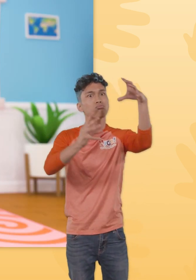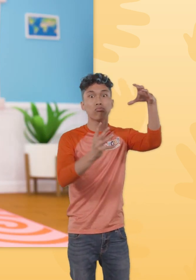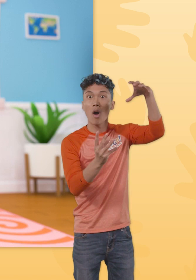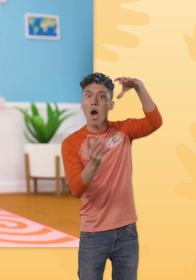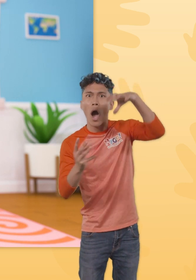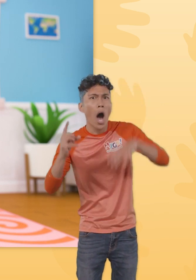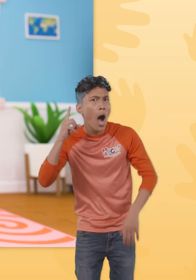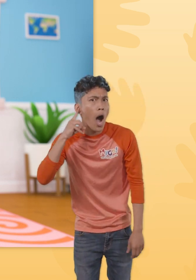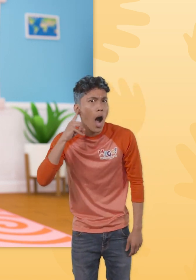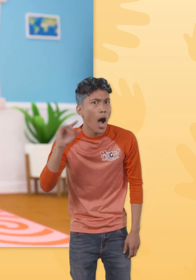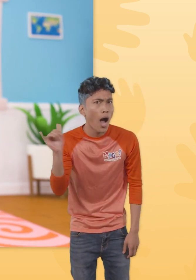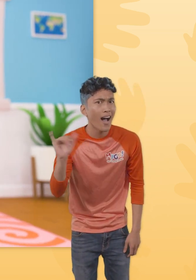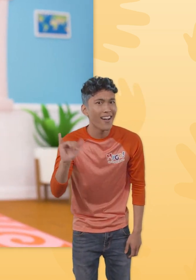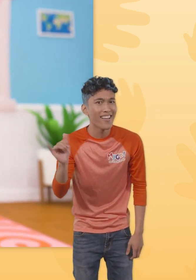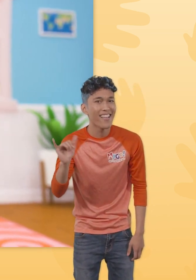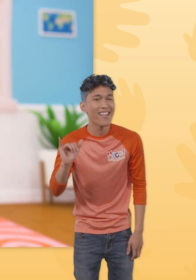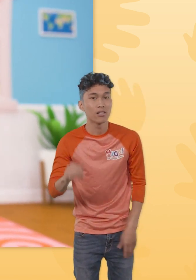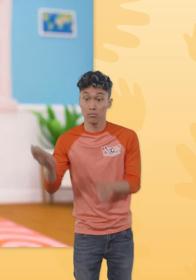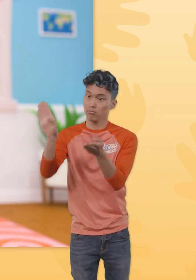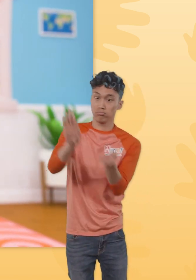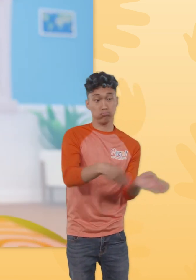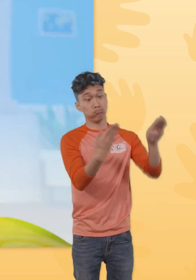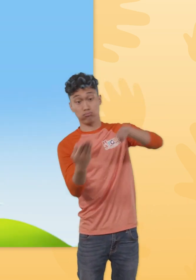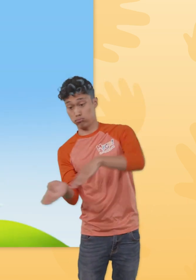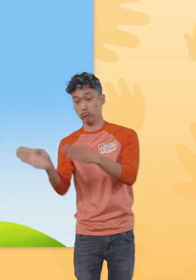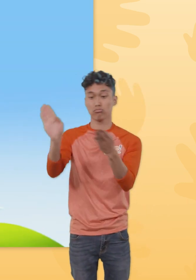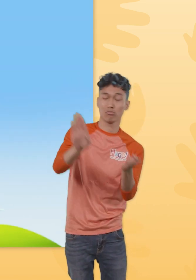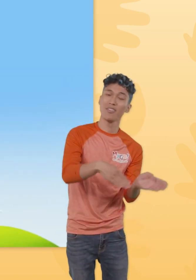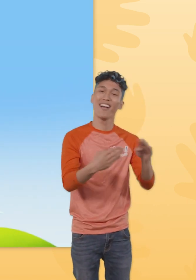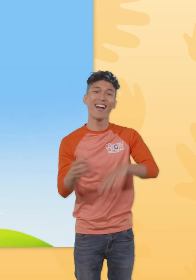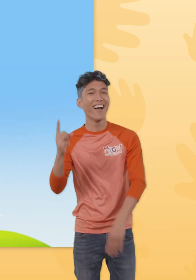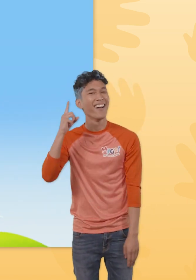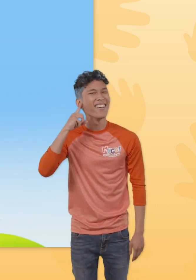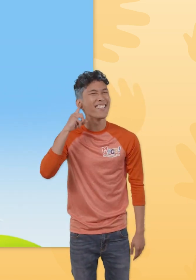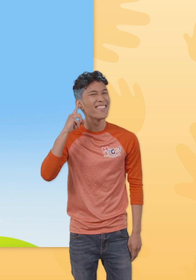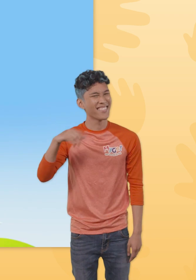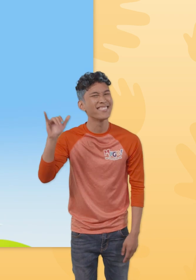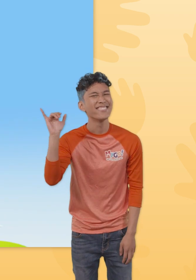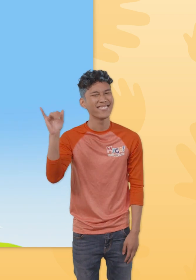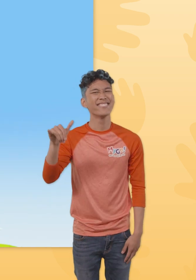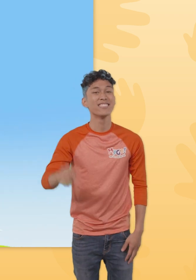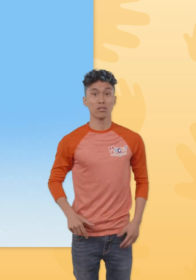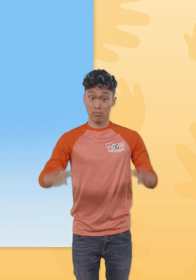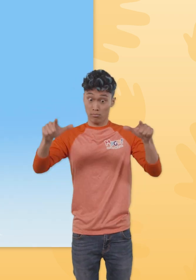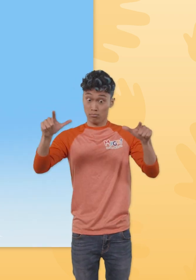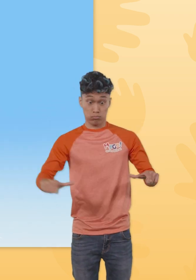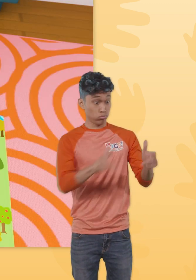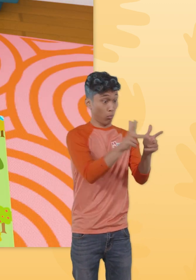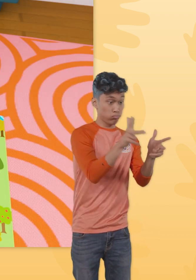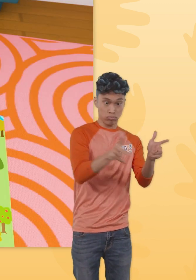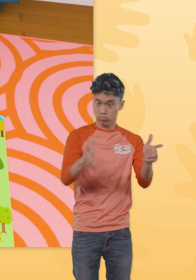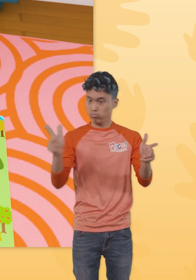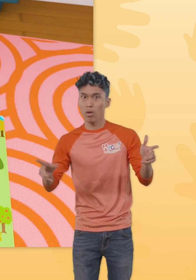Comes the air balloon. What sound does it make? Whoosh, whoosh goes the air balloon. No whooshing sound it